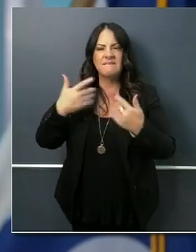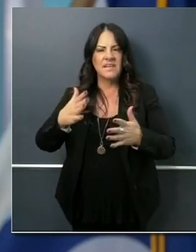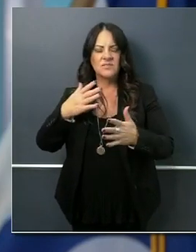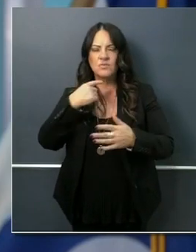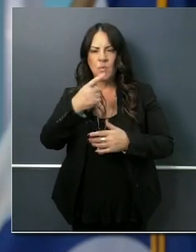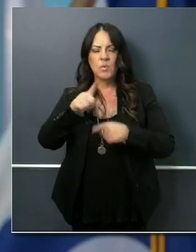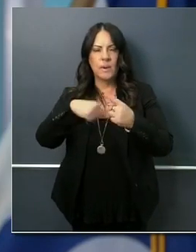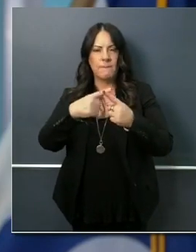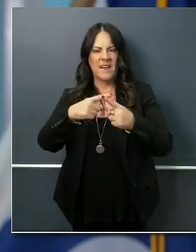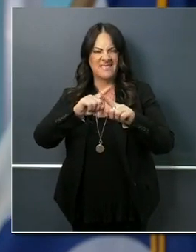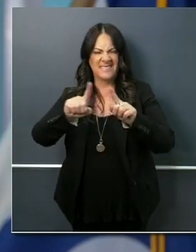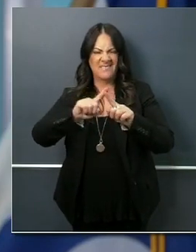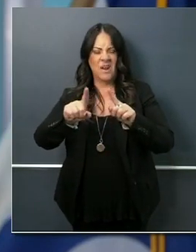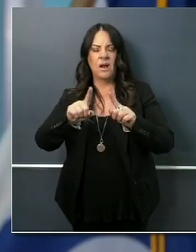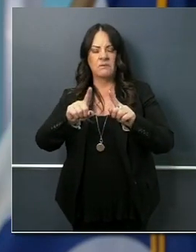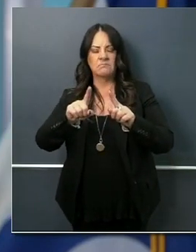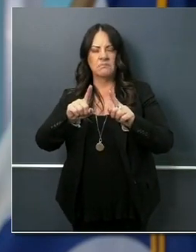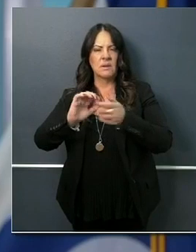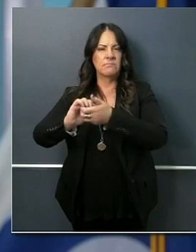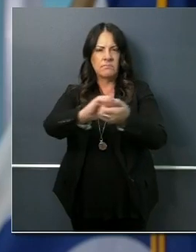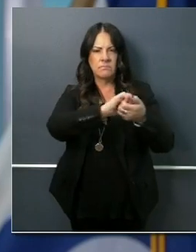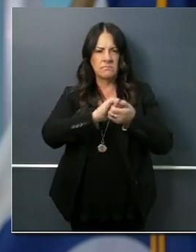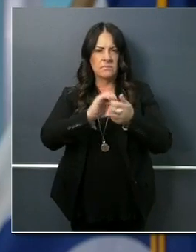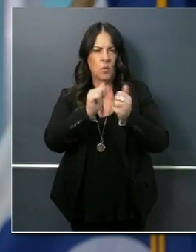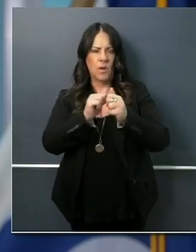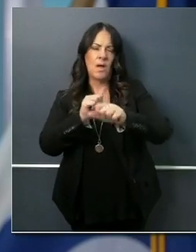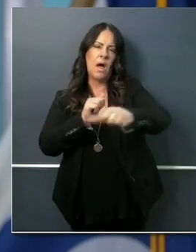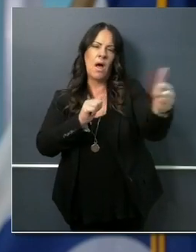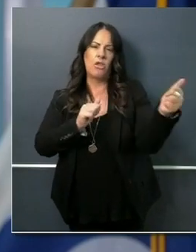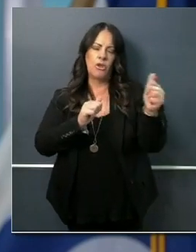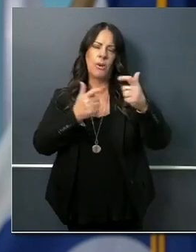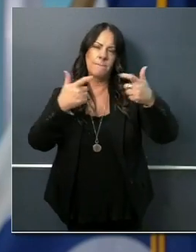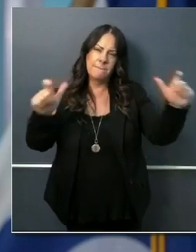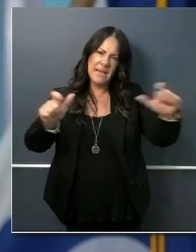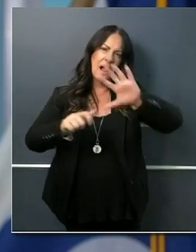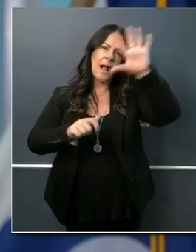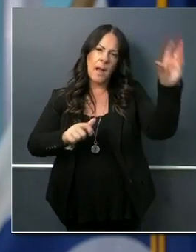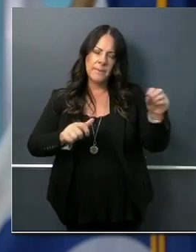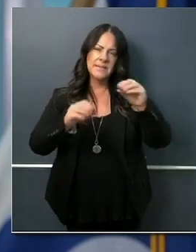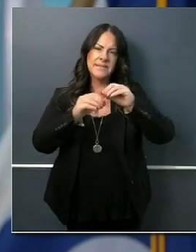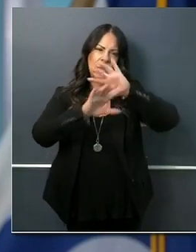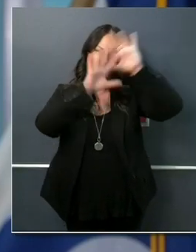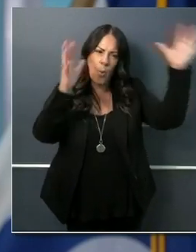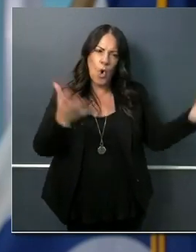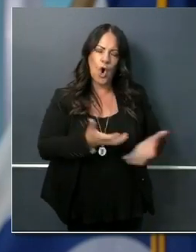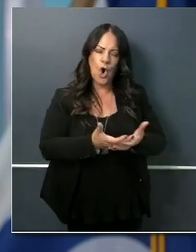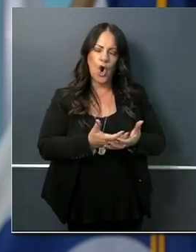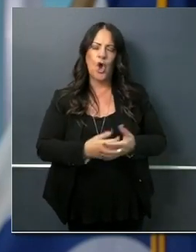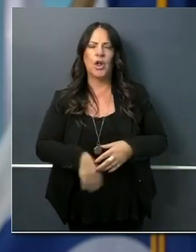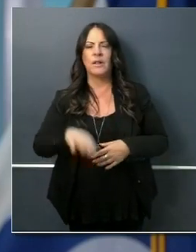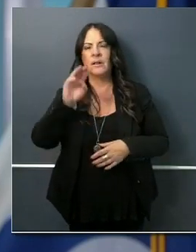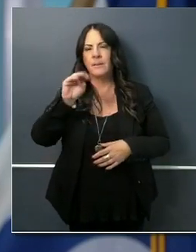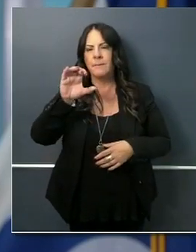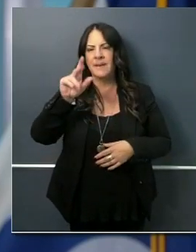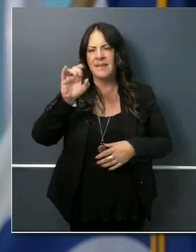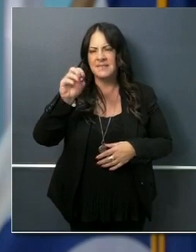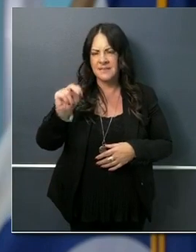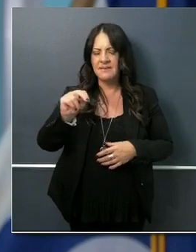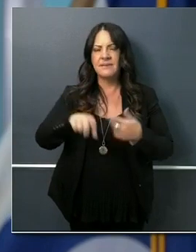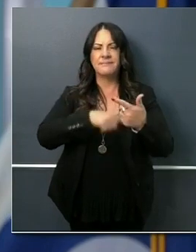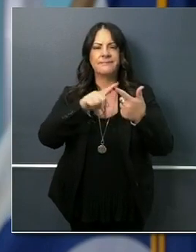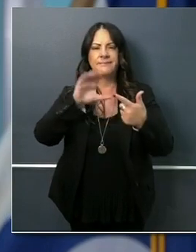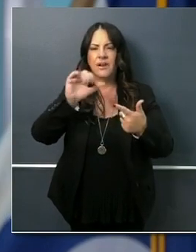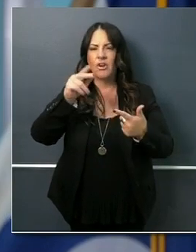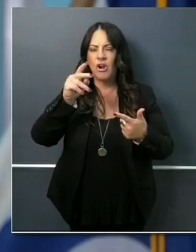formed with some of the largest distributors in the world, from McKesson to Cardinal, among many others, and